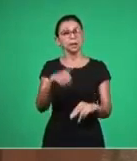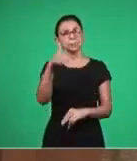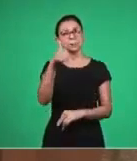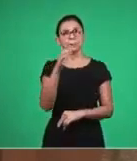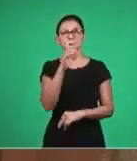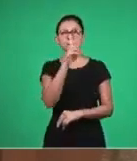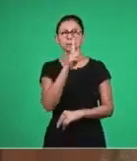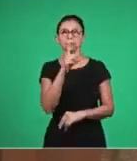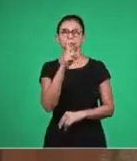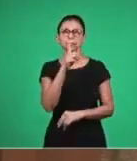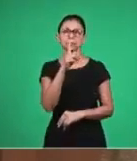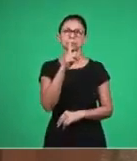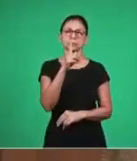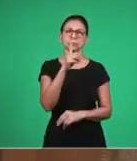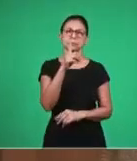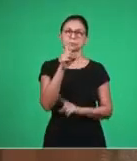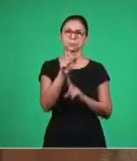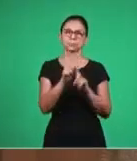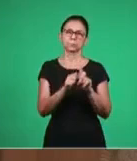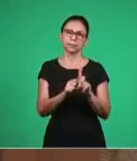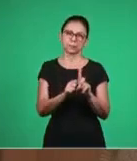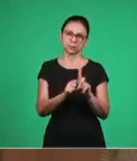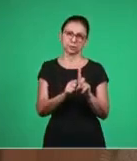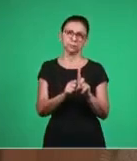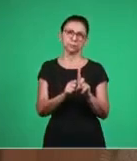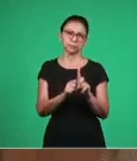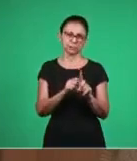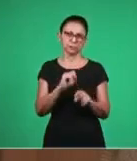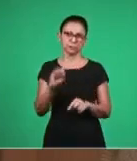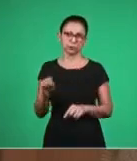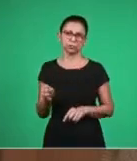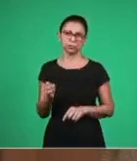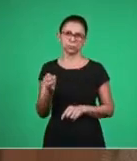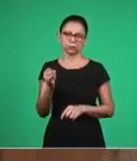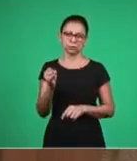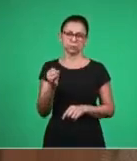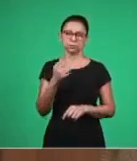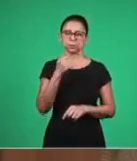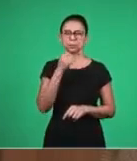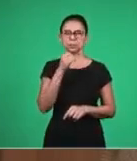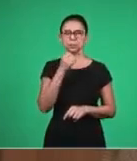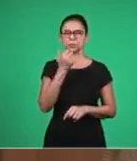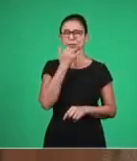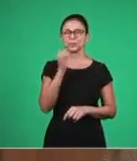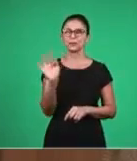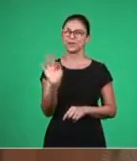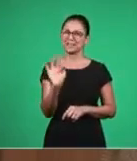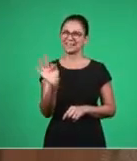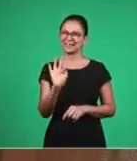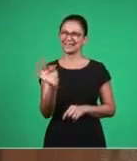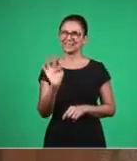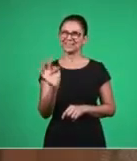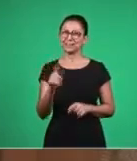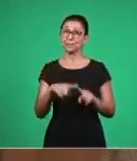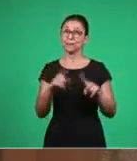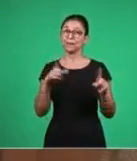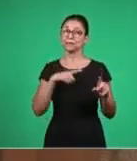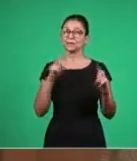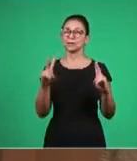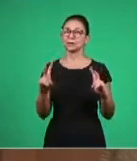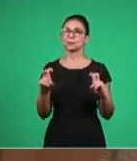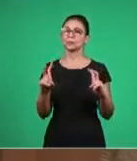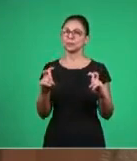for limited churches and there being the first Sunday of the month. But even though the pastors were talked